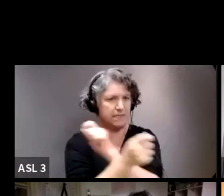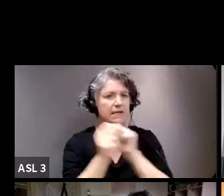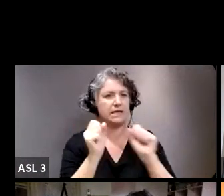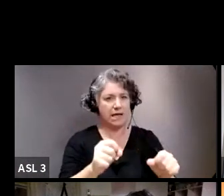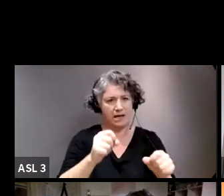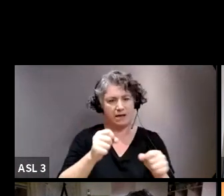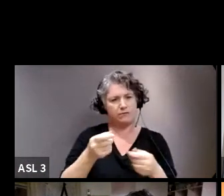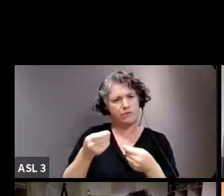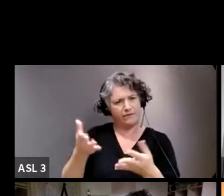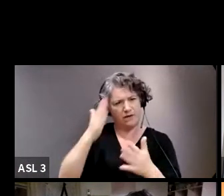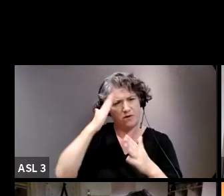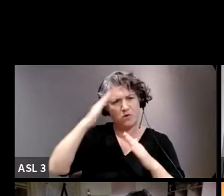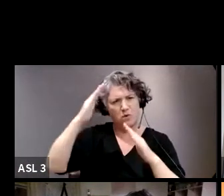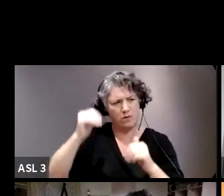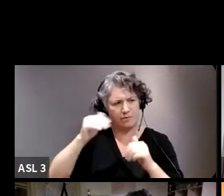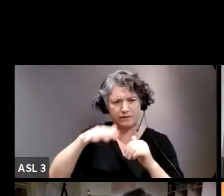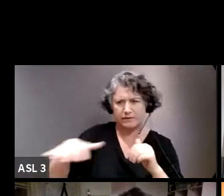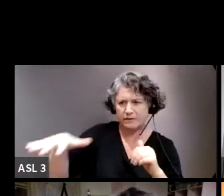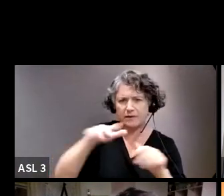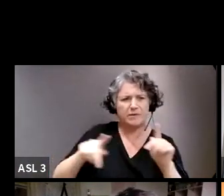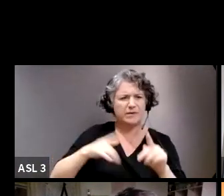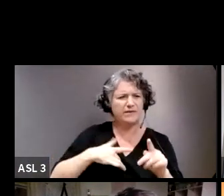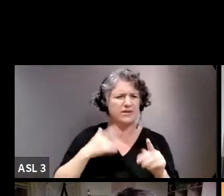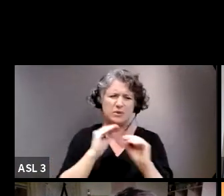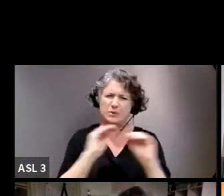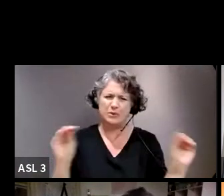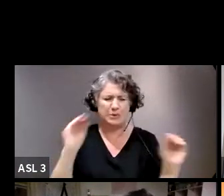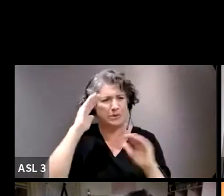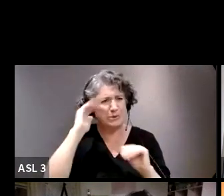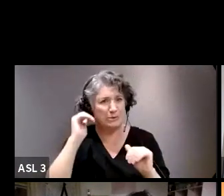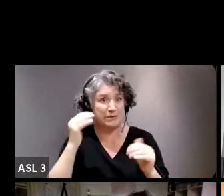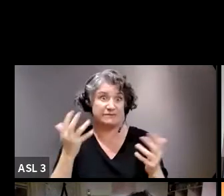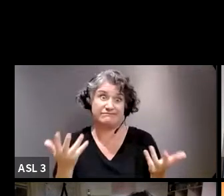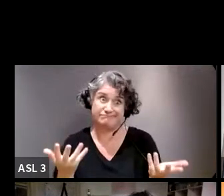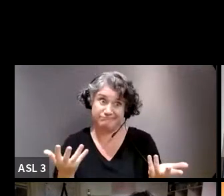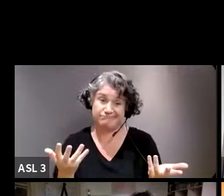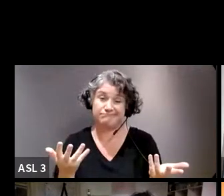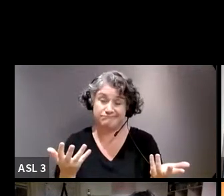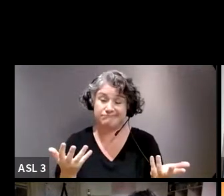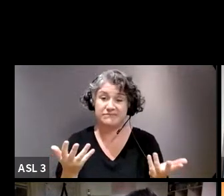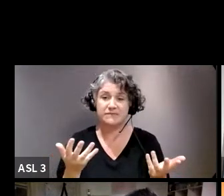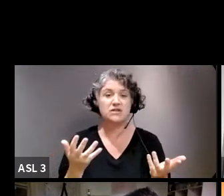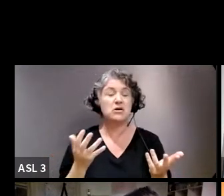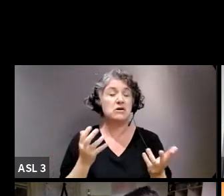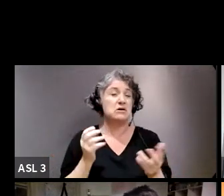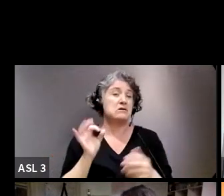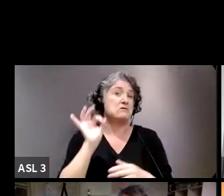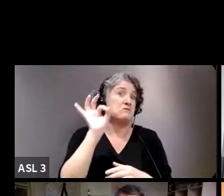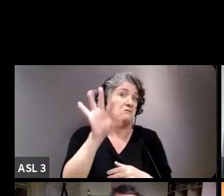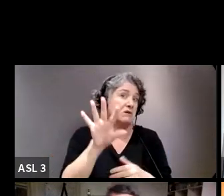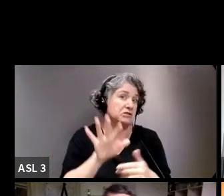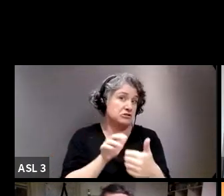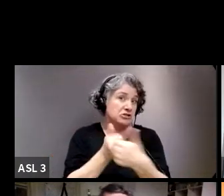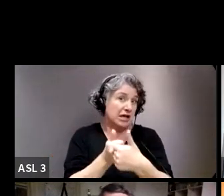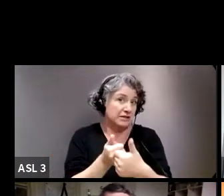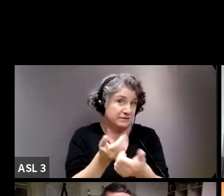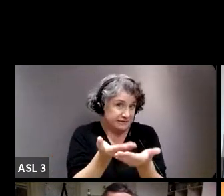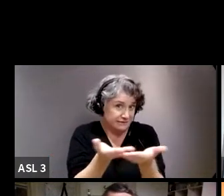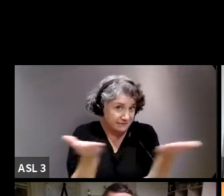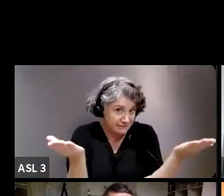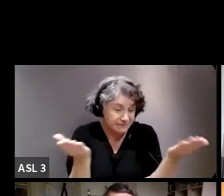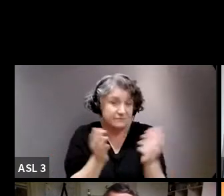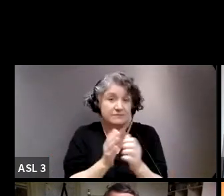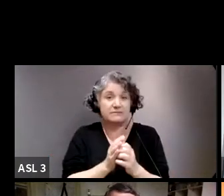for for some people that do feel feel hopeless so i i did want to start off with a bit of a challenge function for the committee by presenting some